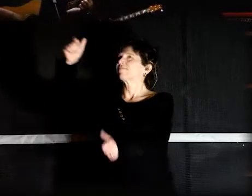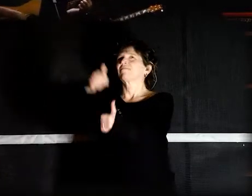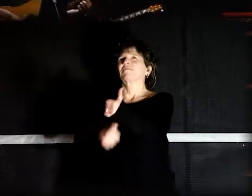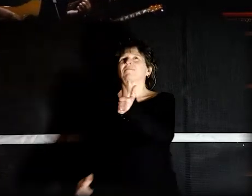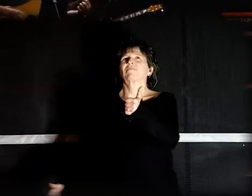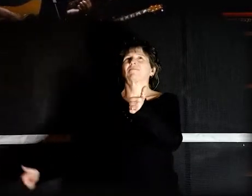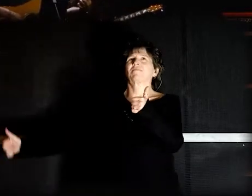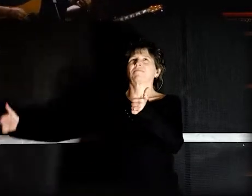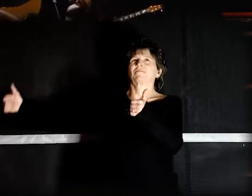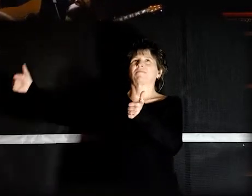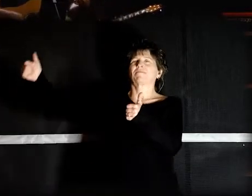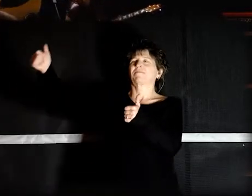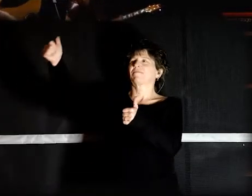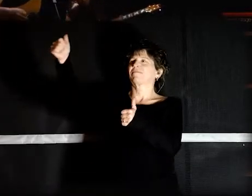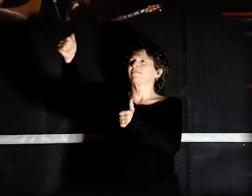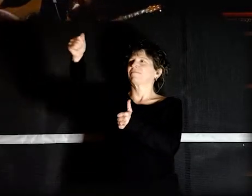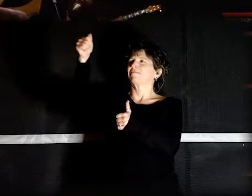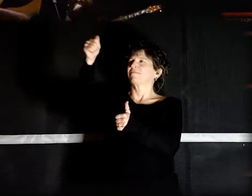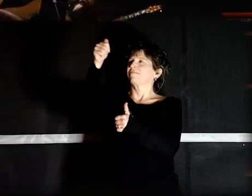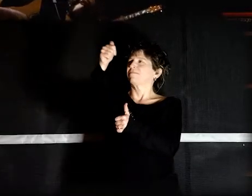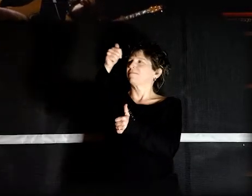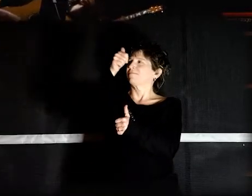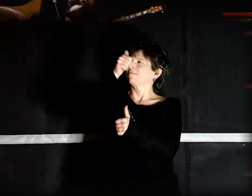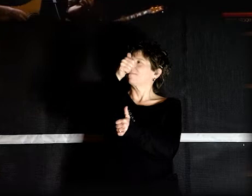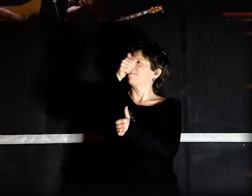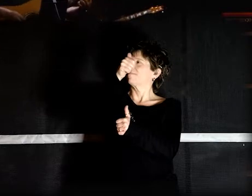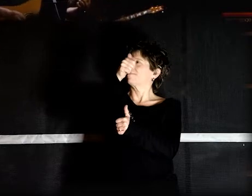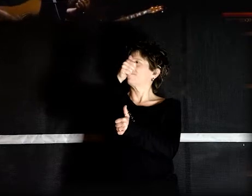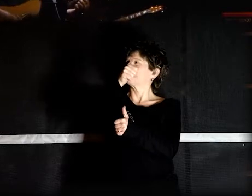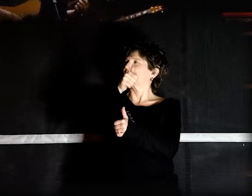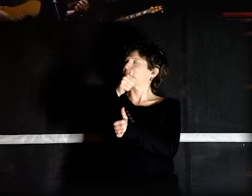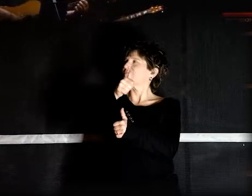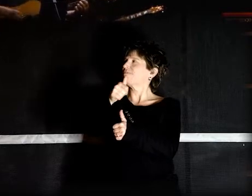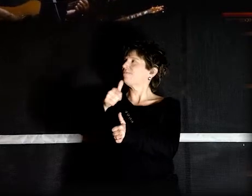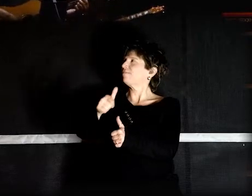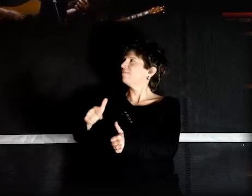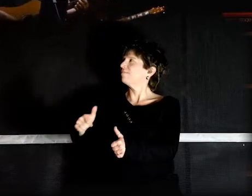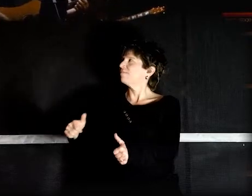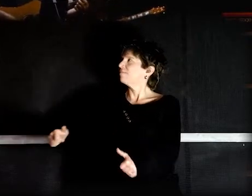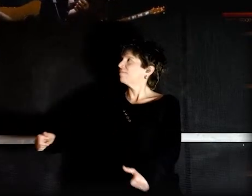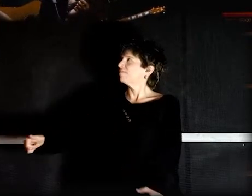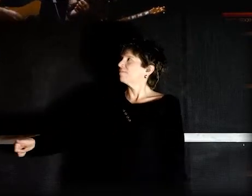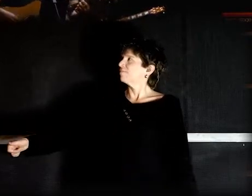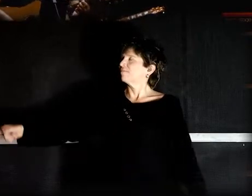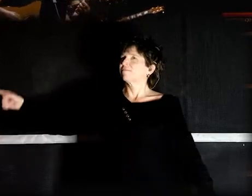And great are you, Lord.